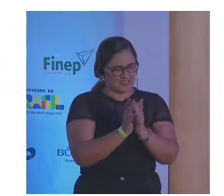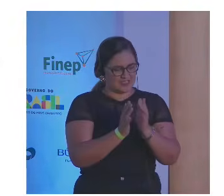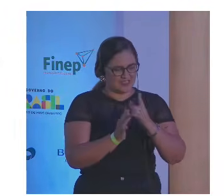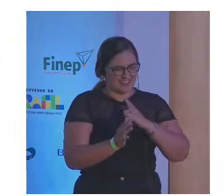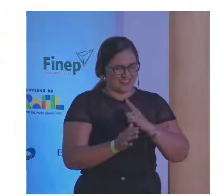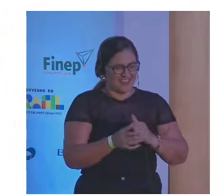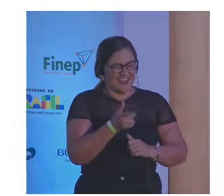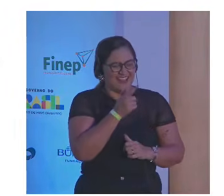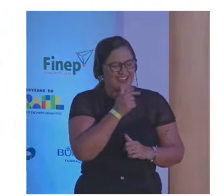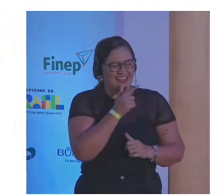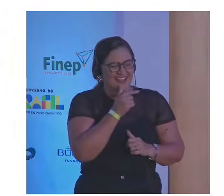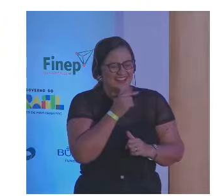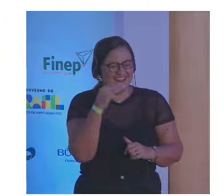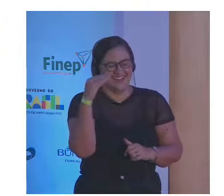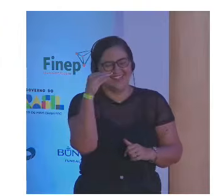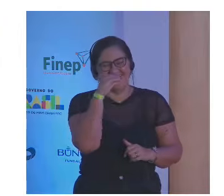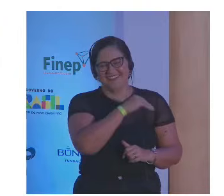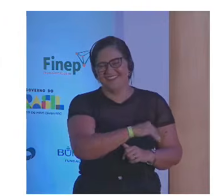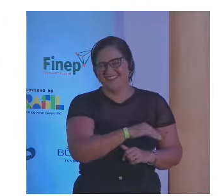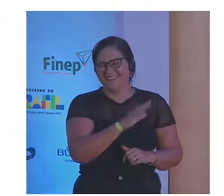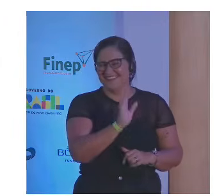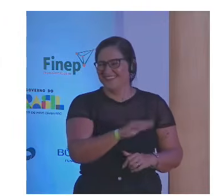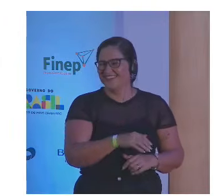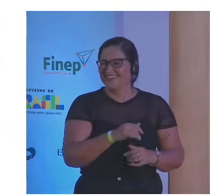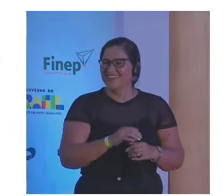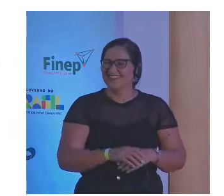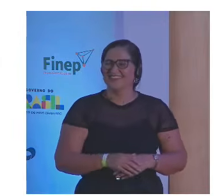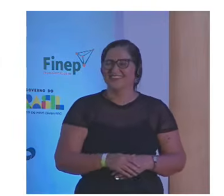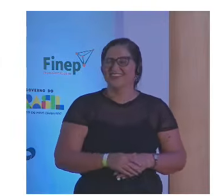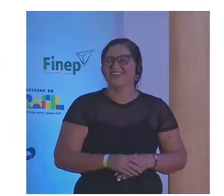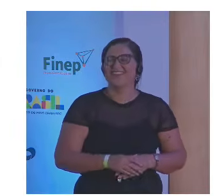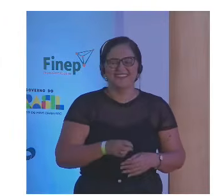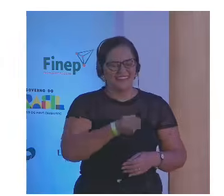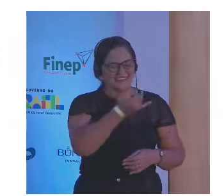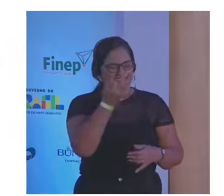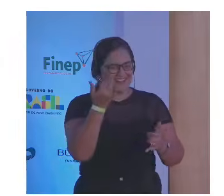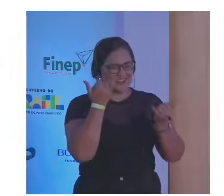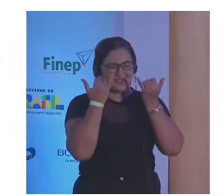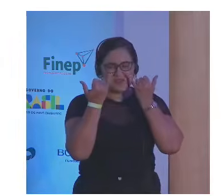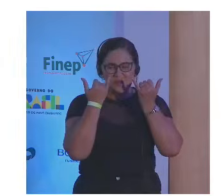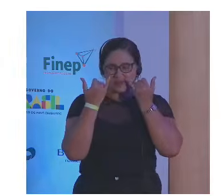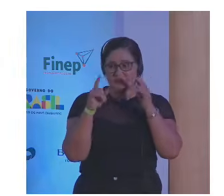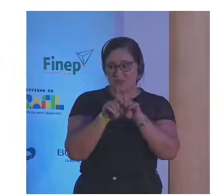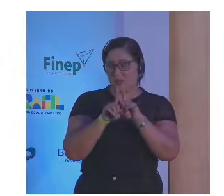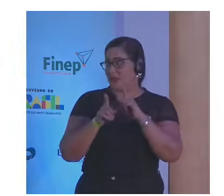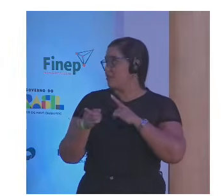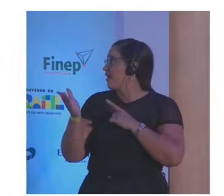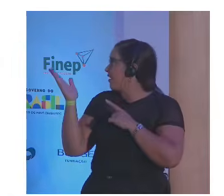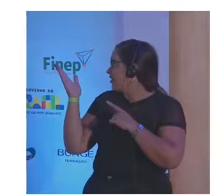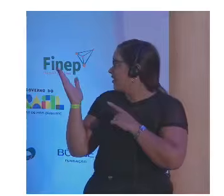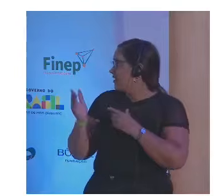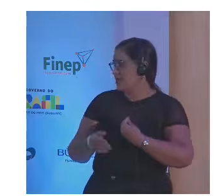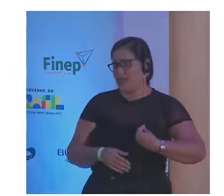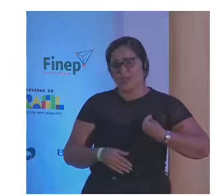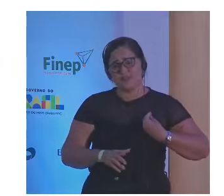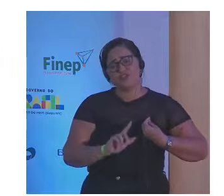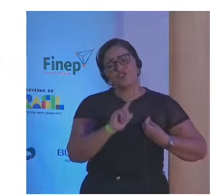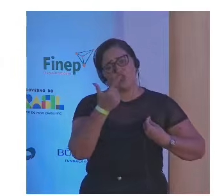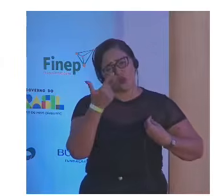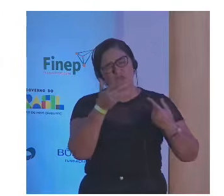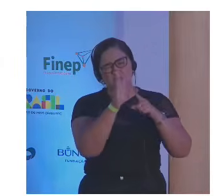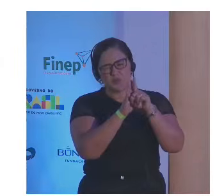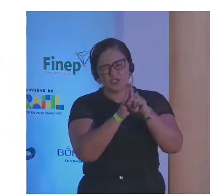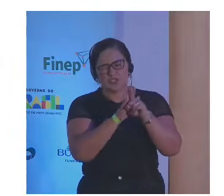things that I'm talking about is borrowed from there and, of course, many other sources. So what is a tipping